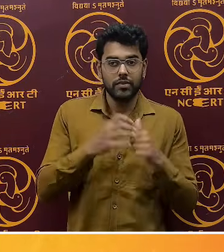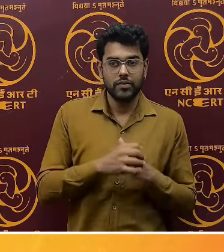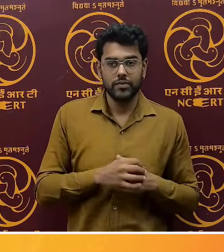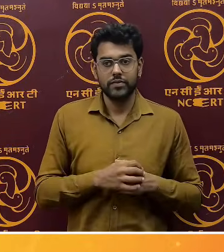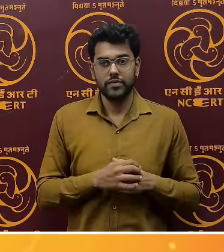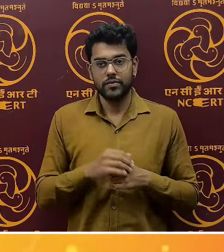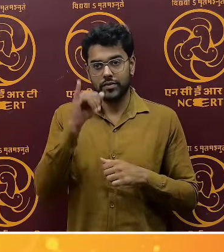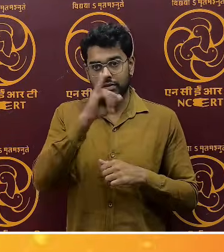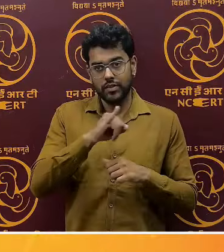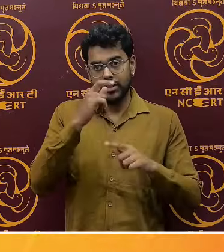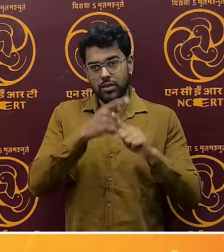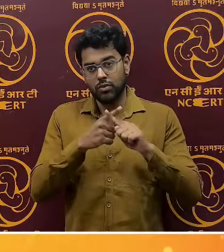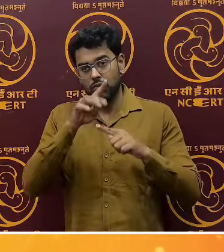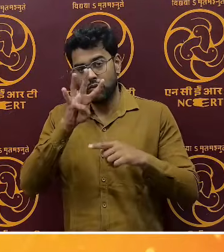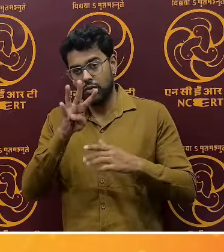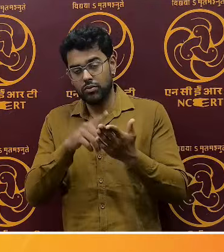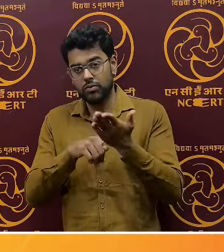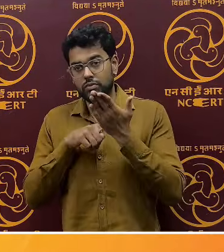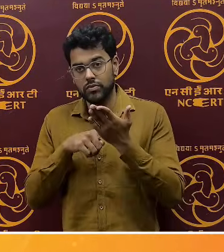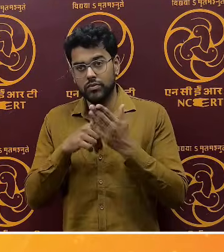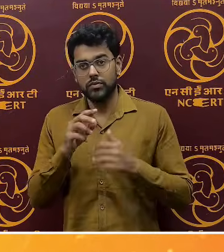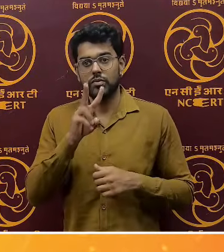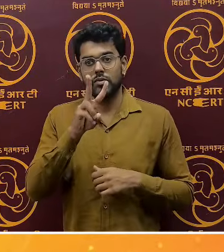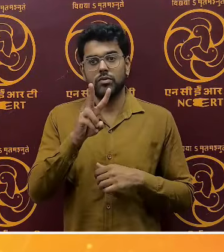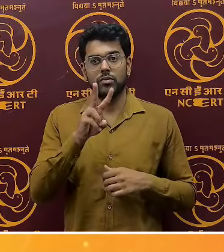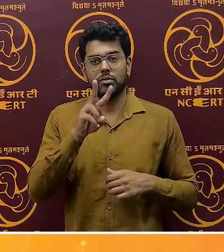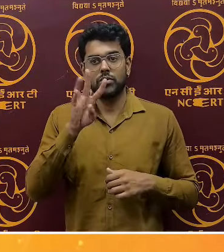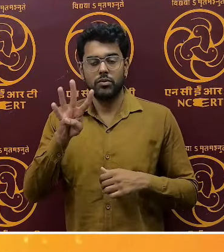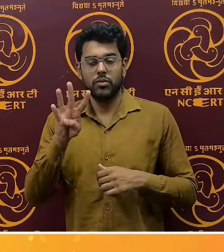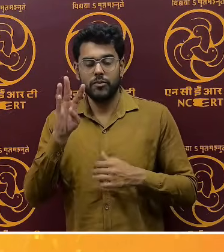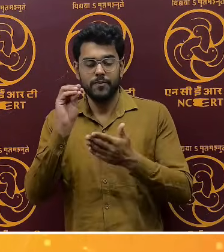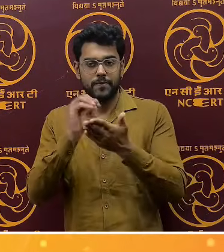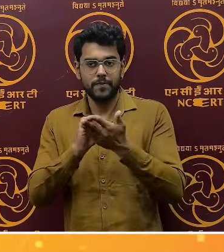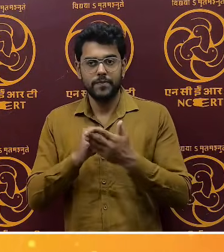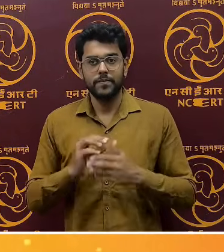means 6 into 4, that means 24.